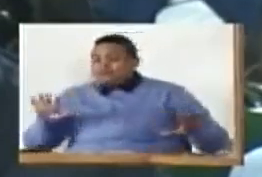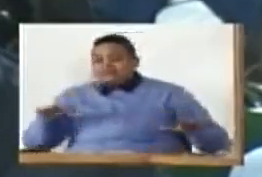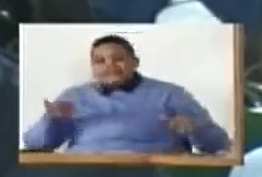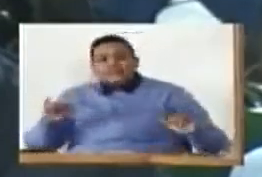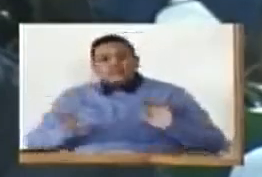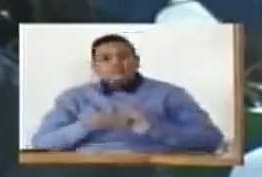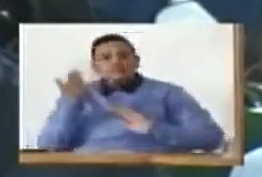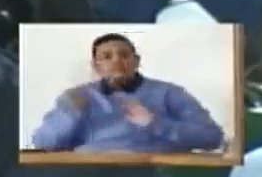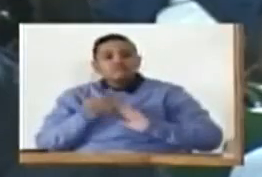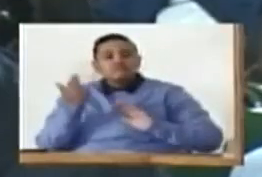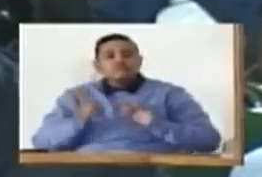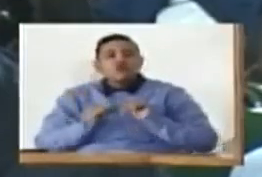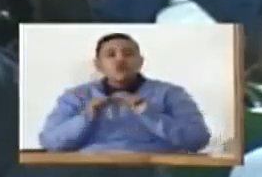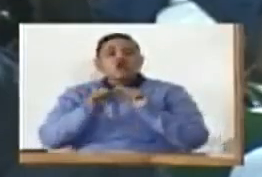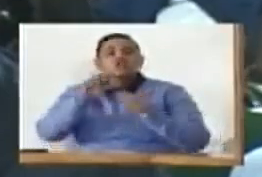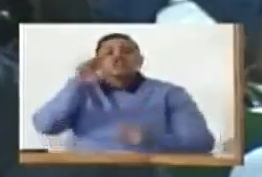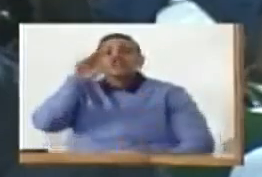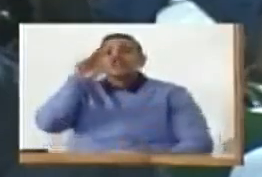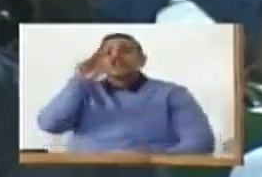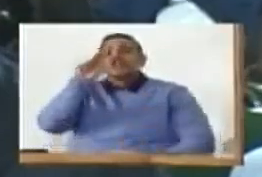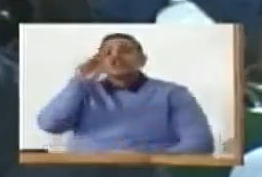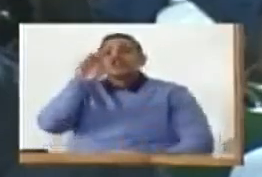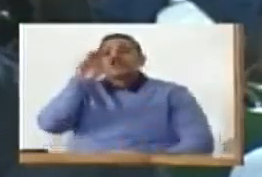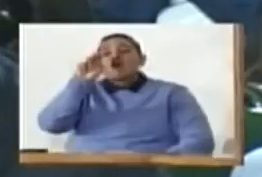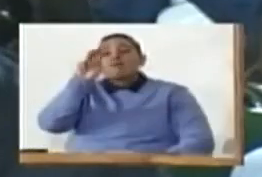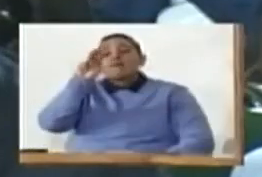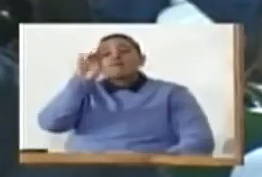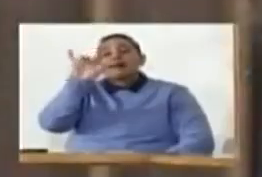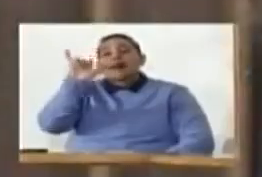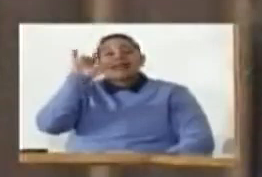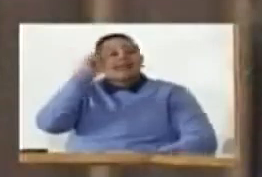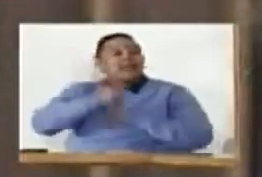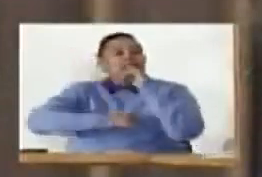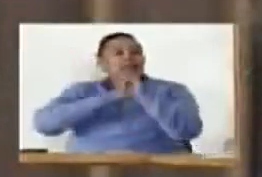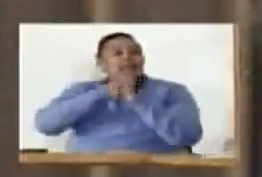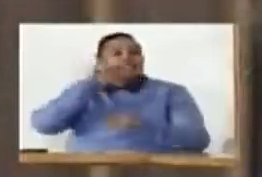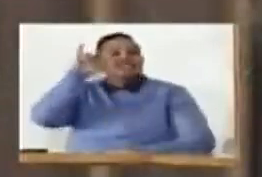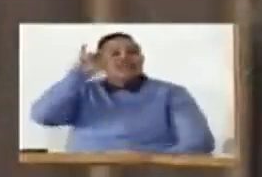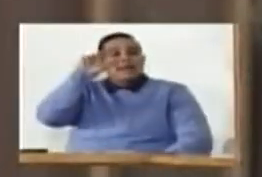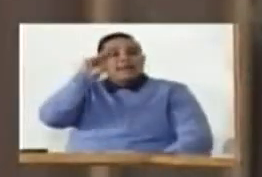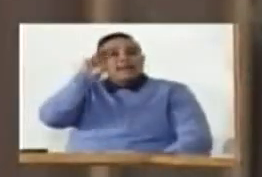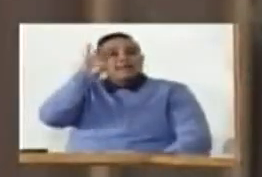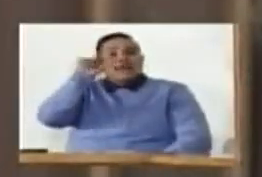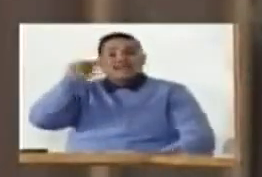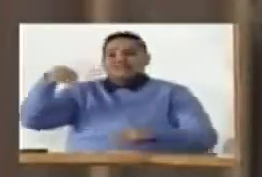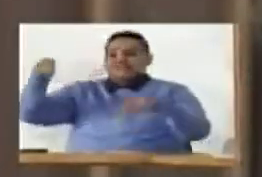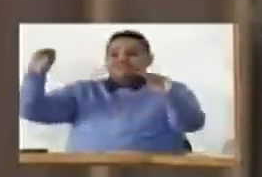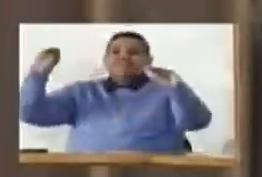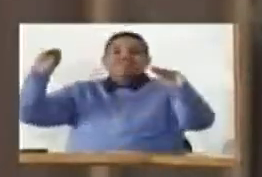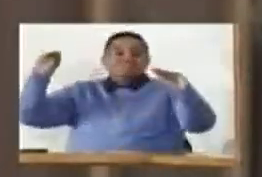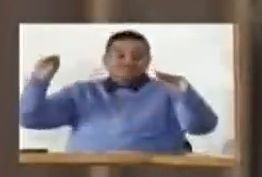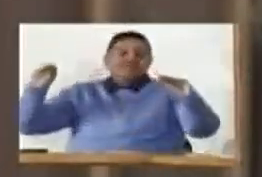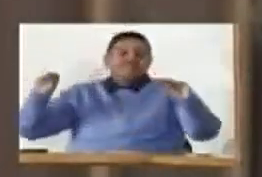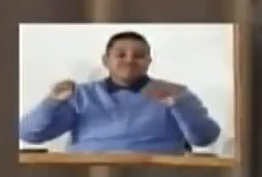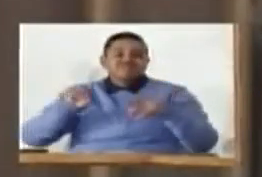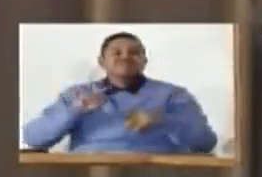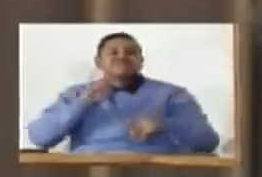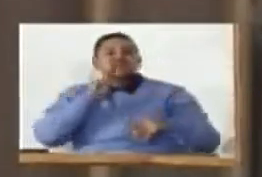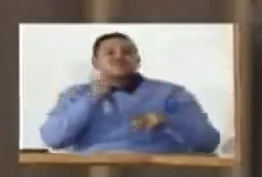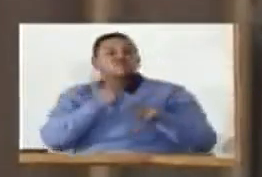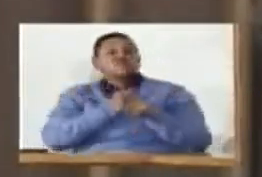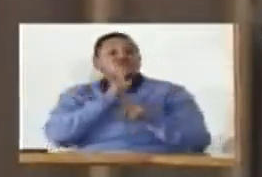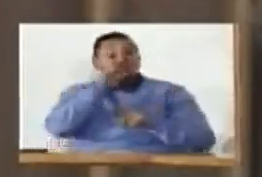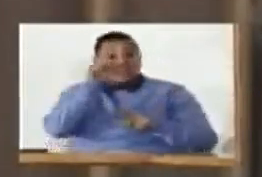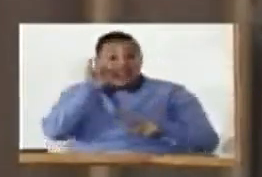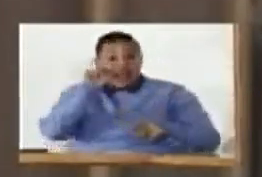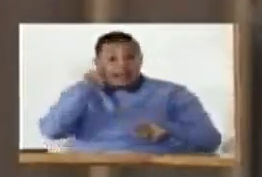continues. Norman Manley International Airport has been divested. The initial public